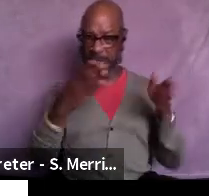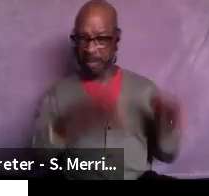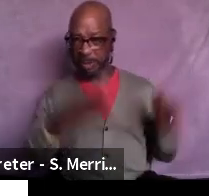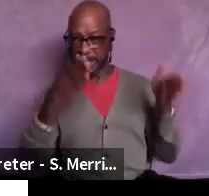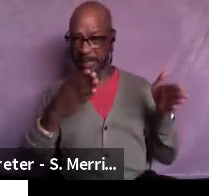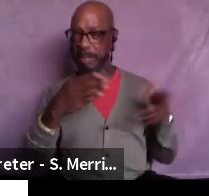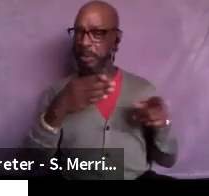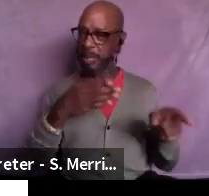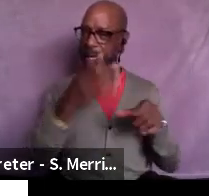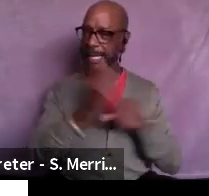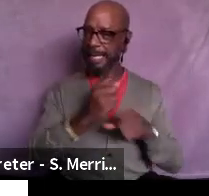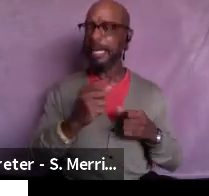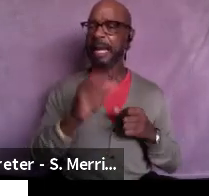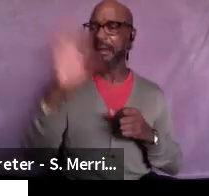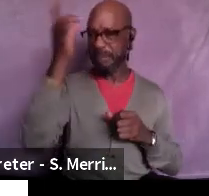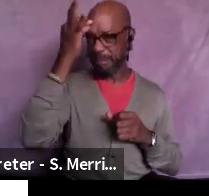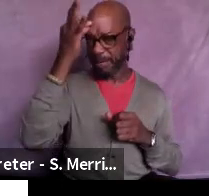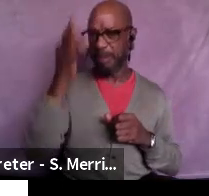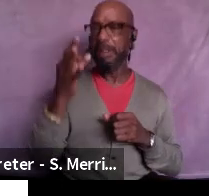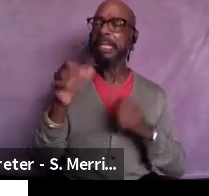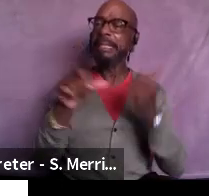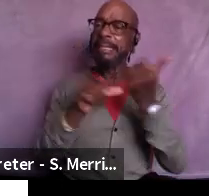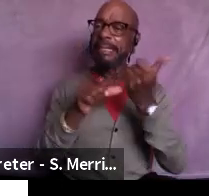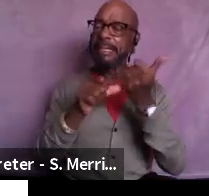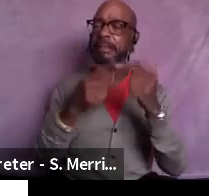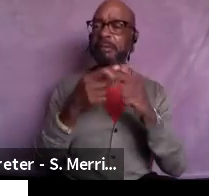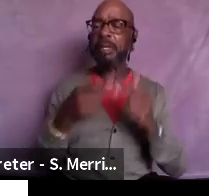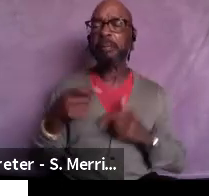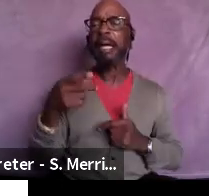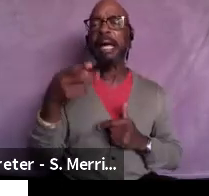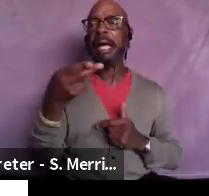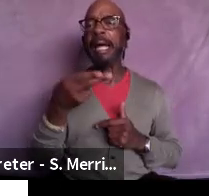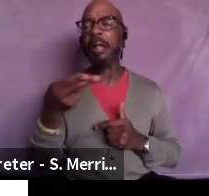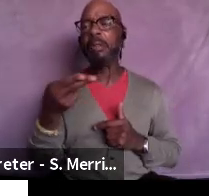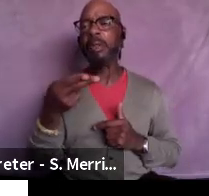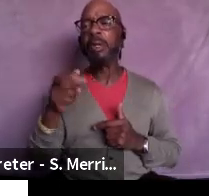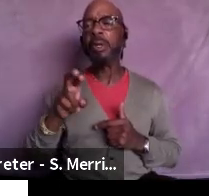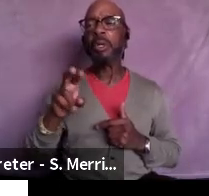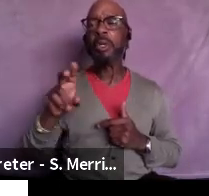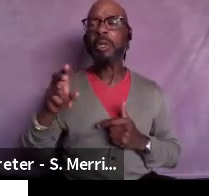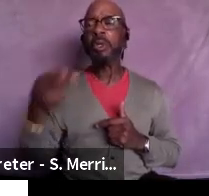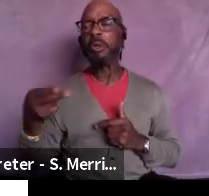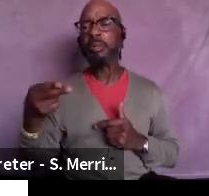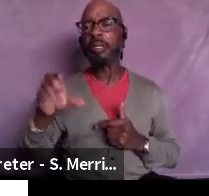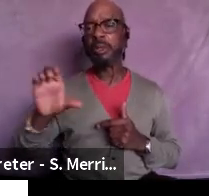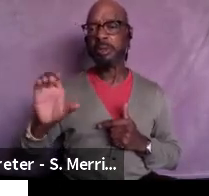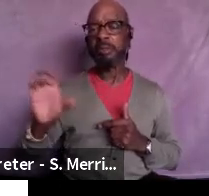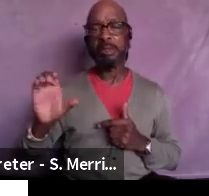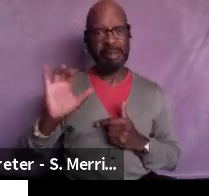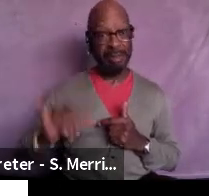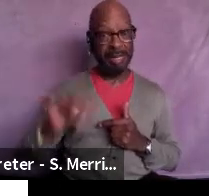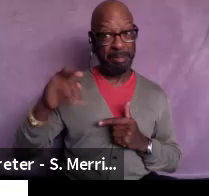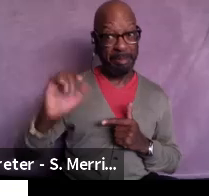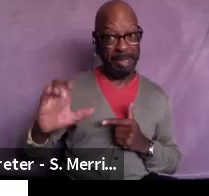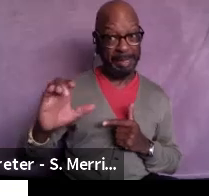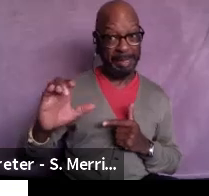financial assistance from Health and Human Services? Is the entity a public entity? Once that